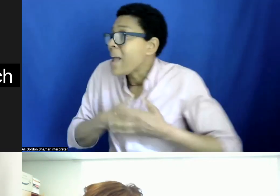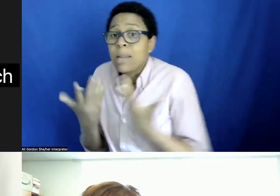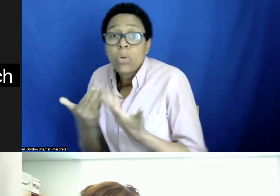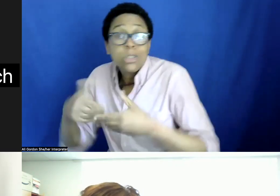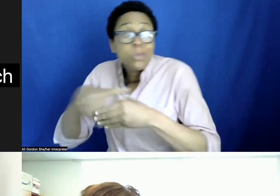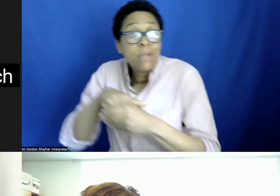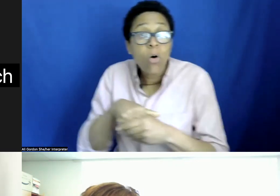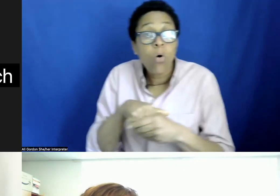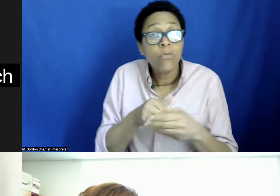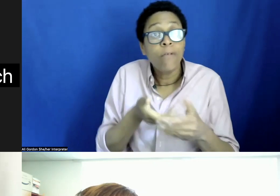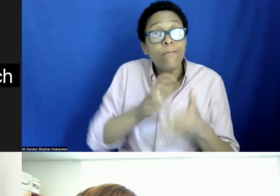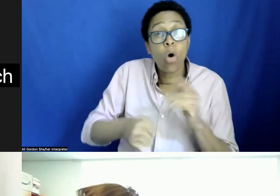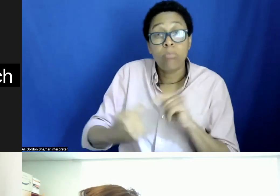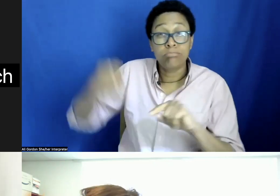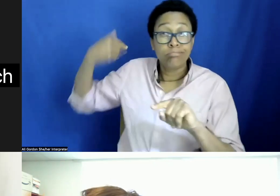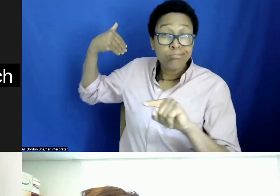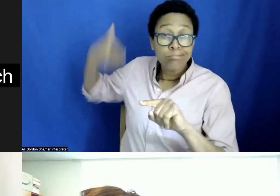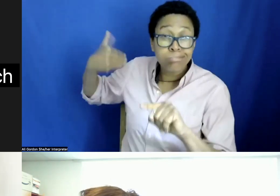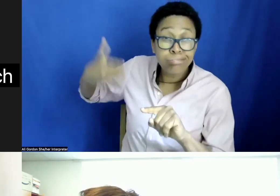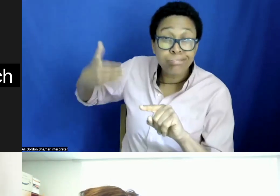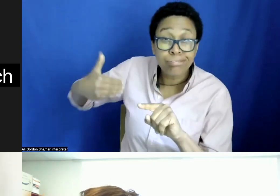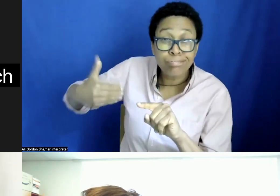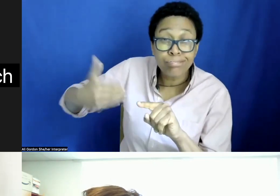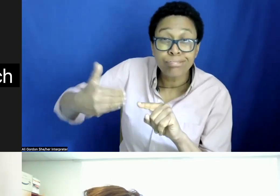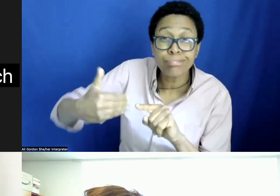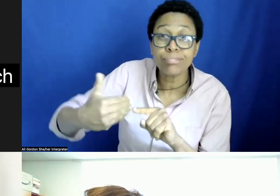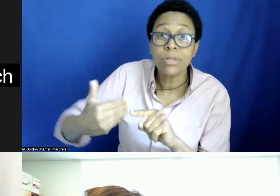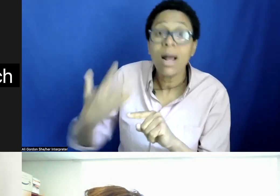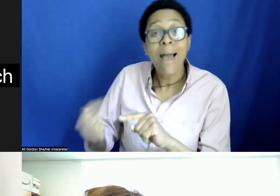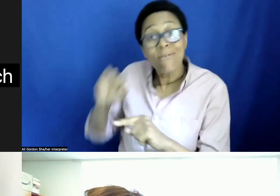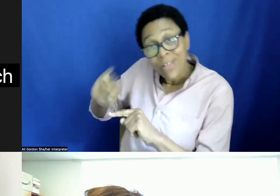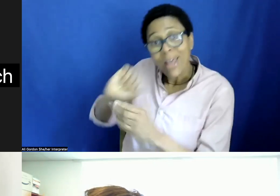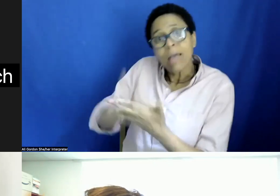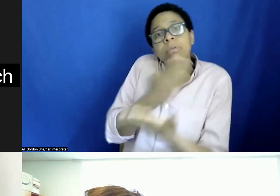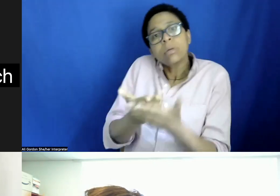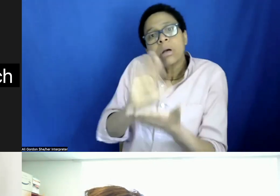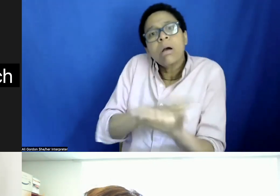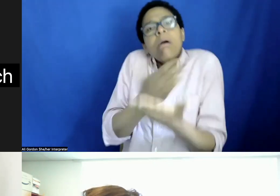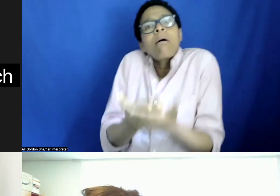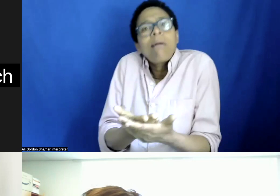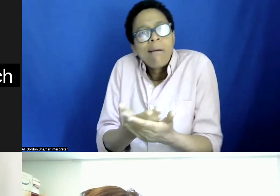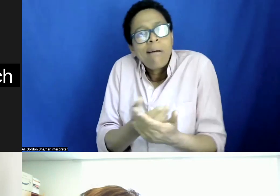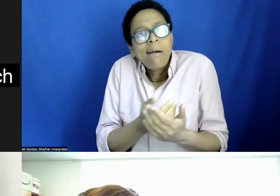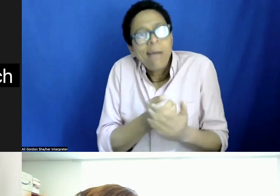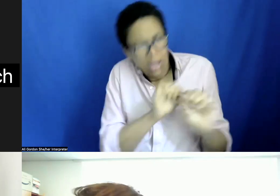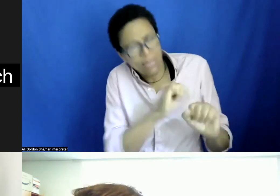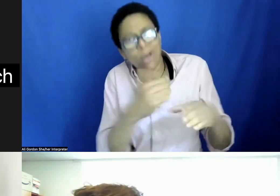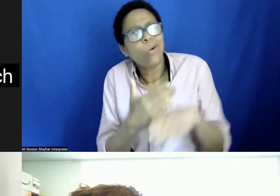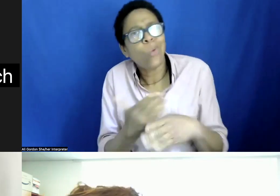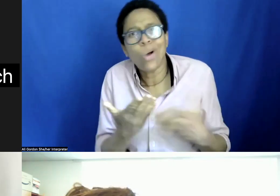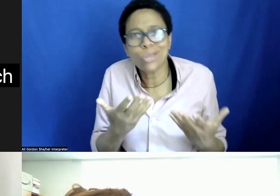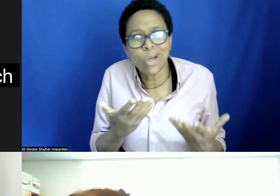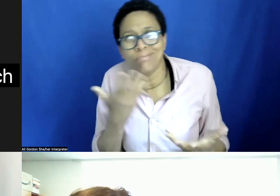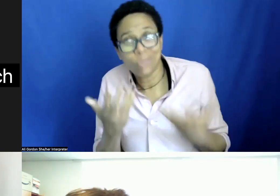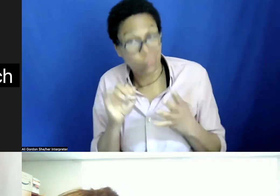something, you know, sort of like into that sort of that dialogue. So I think we